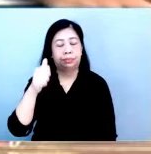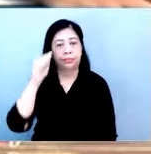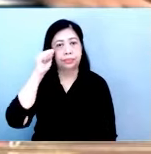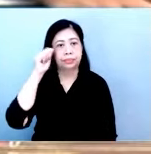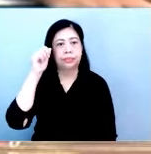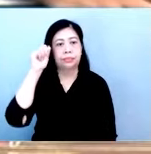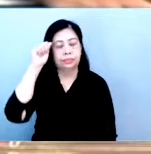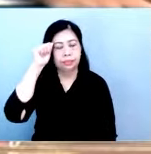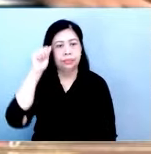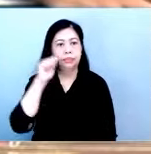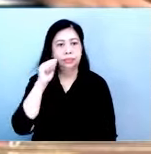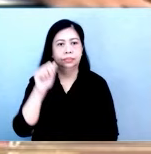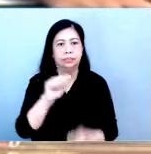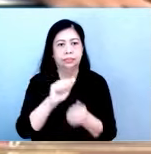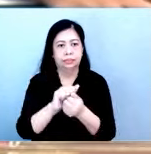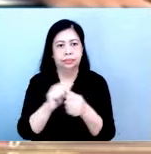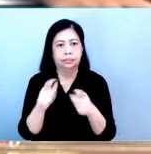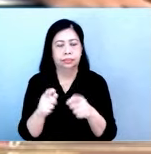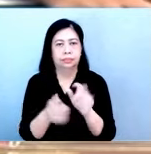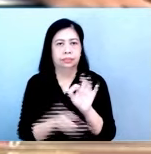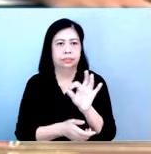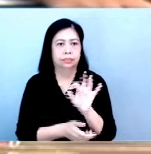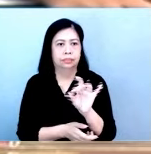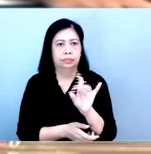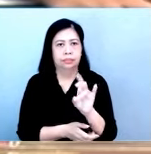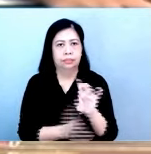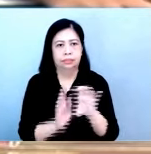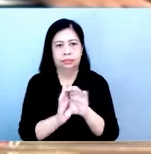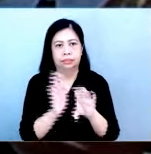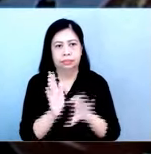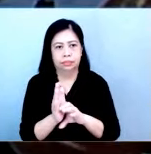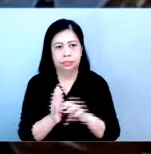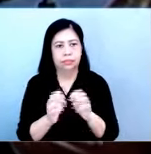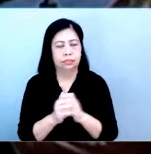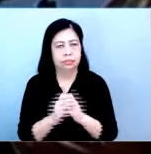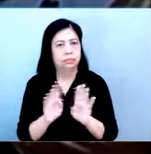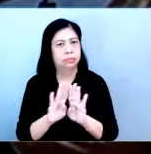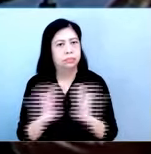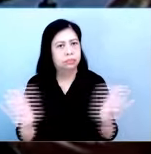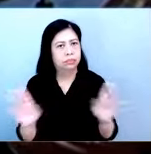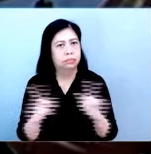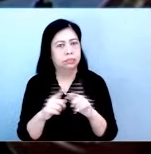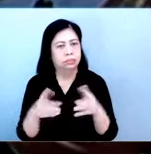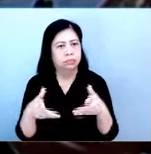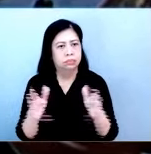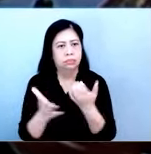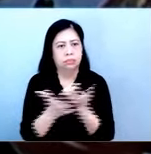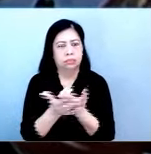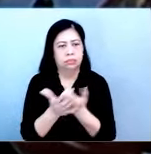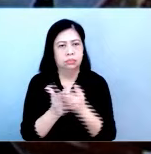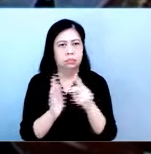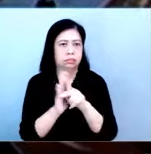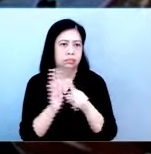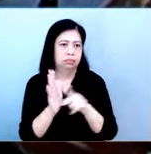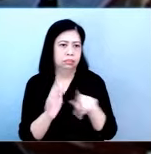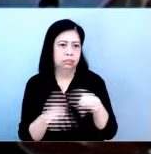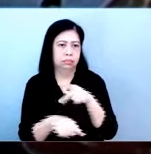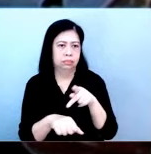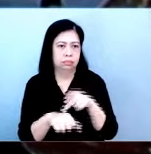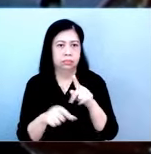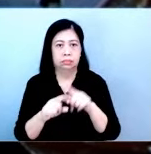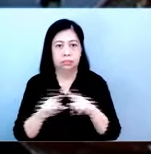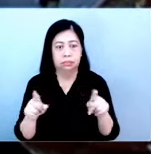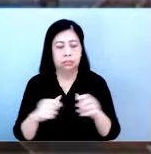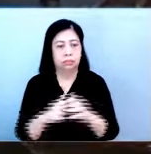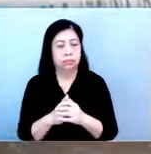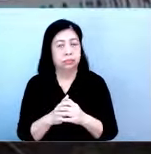na isa rin sa mga may-akda ng 1987 Constitution, bukas daw naluwagan ng ilang economic policy ng bansa. Pero it should